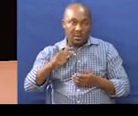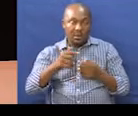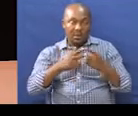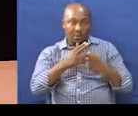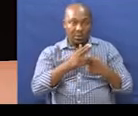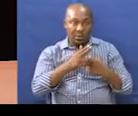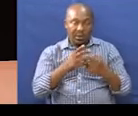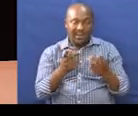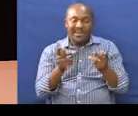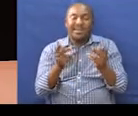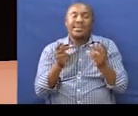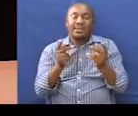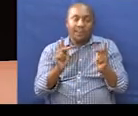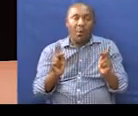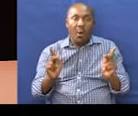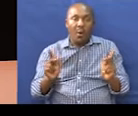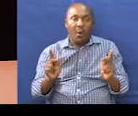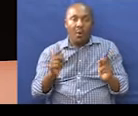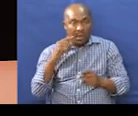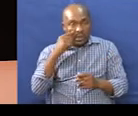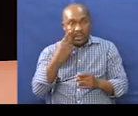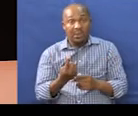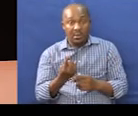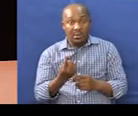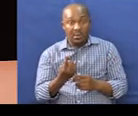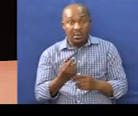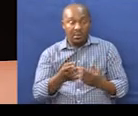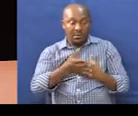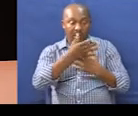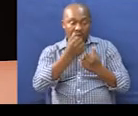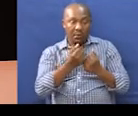of reducing sugar. You observe a series